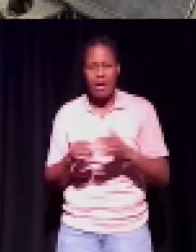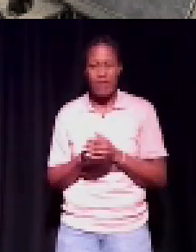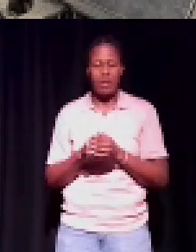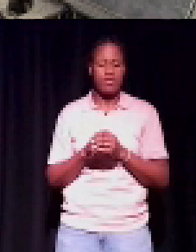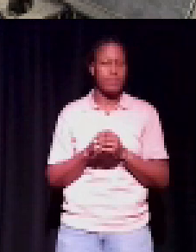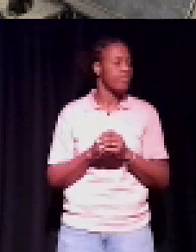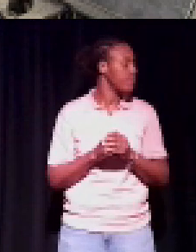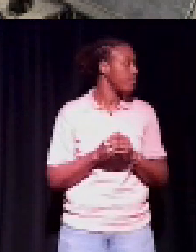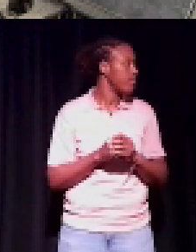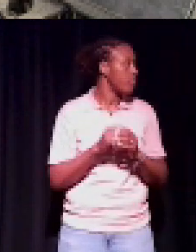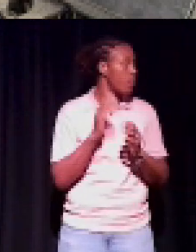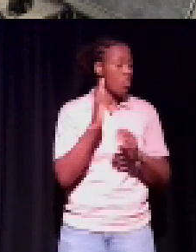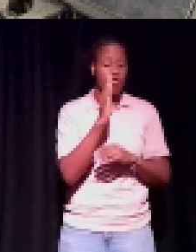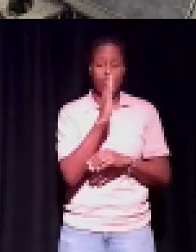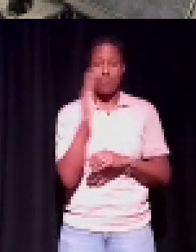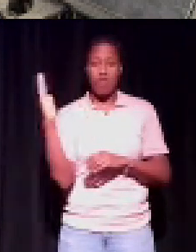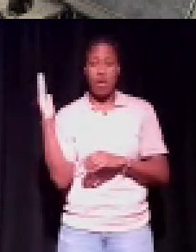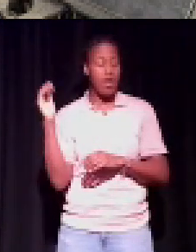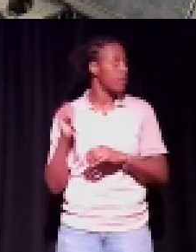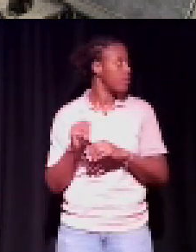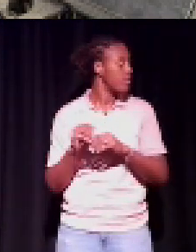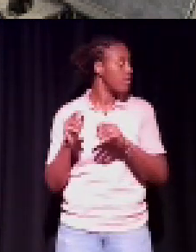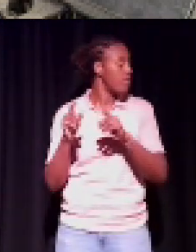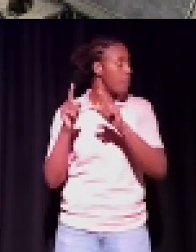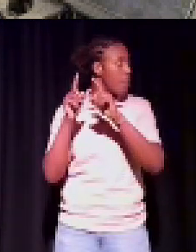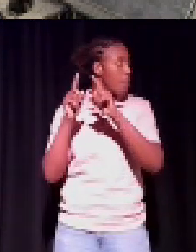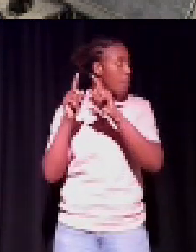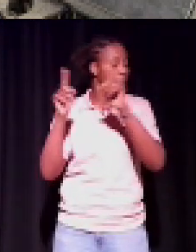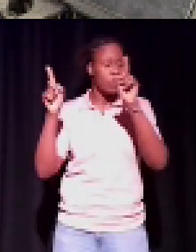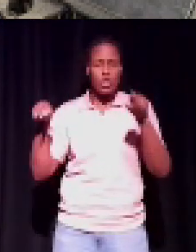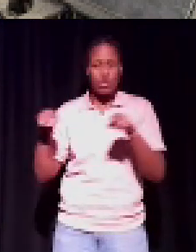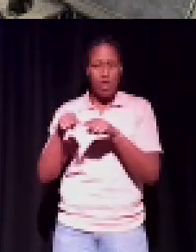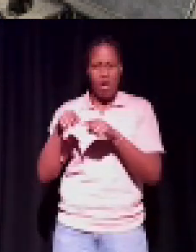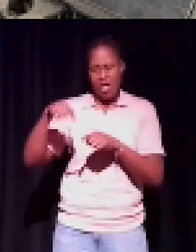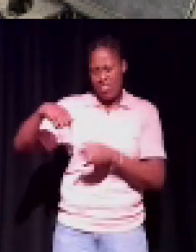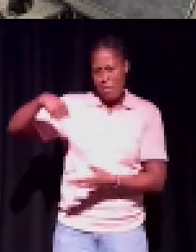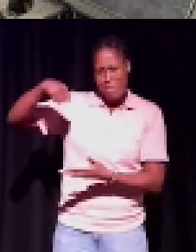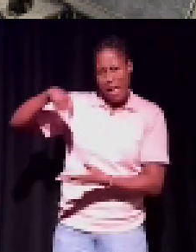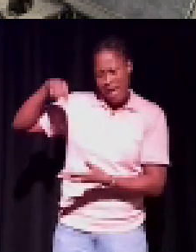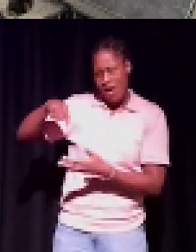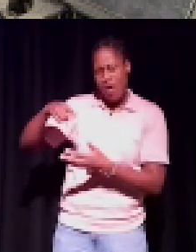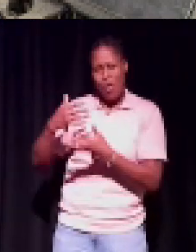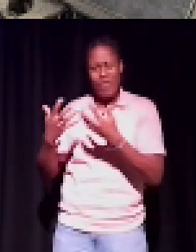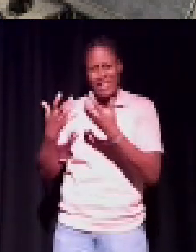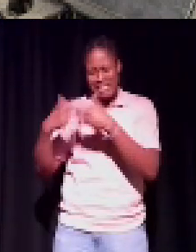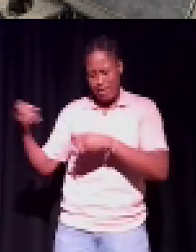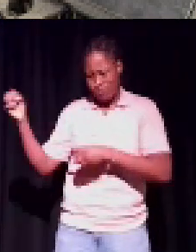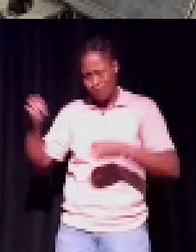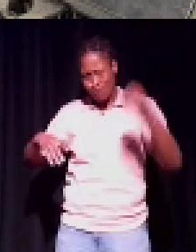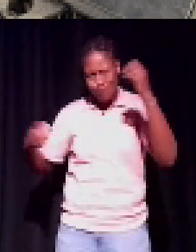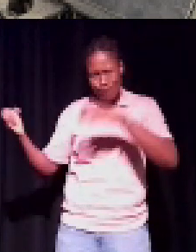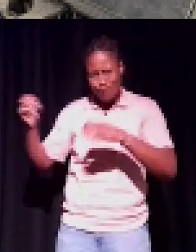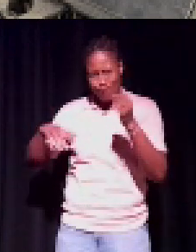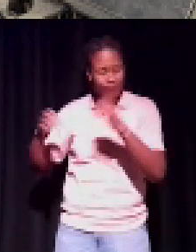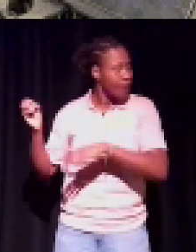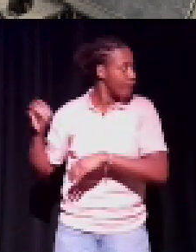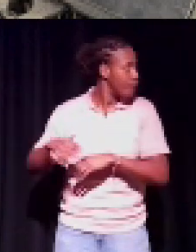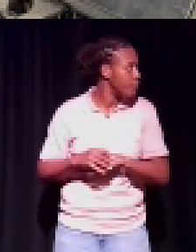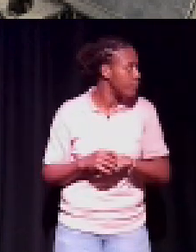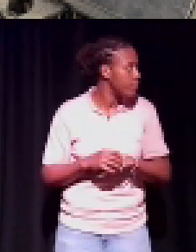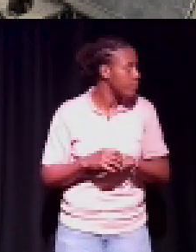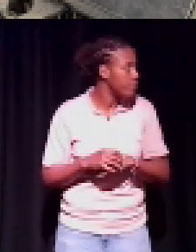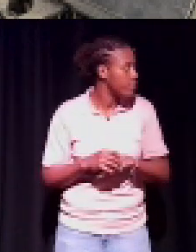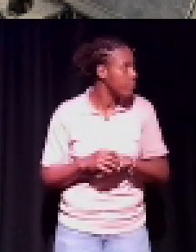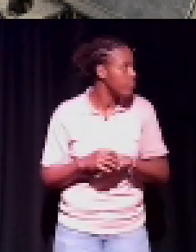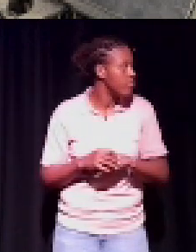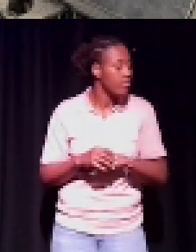And just on the right here, we've got a picture of a bag full of technology. And that's the kind of technology that we use at one